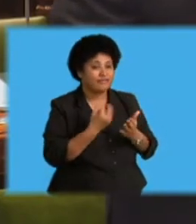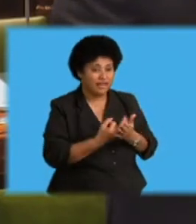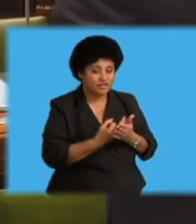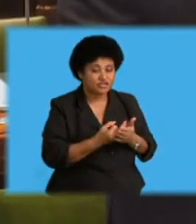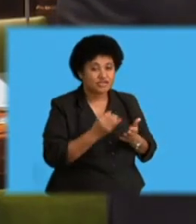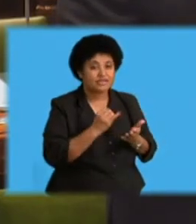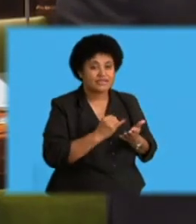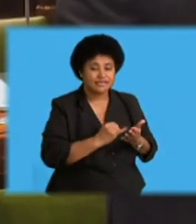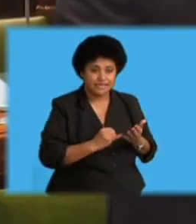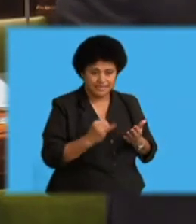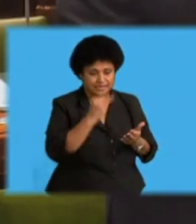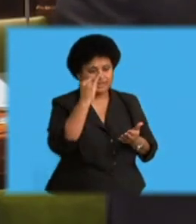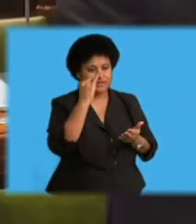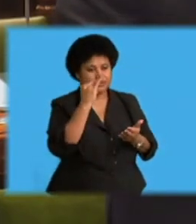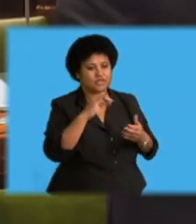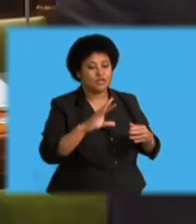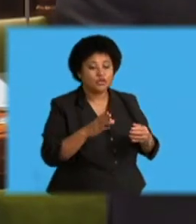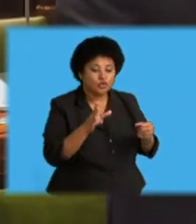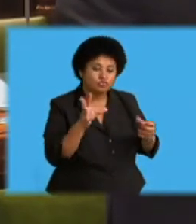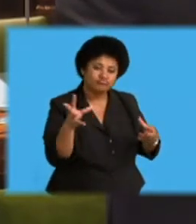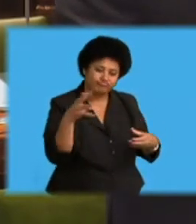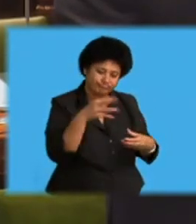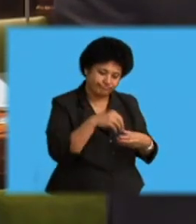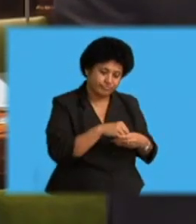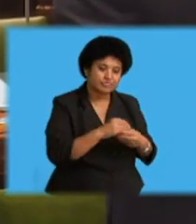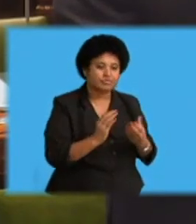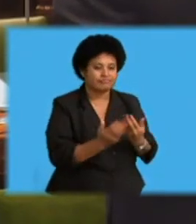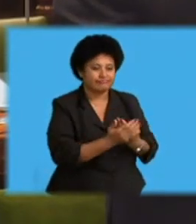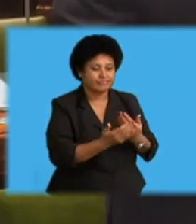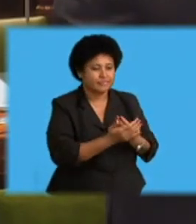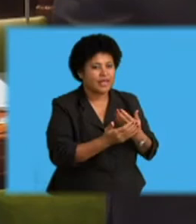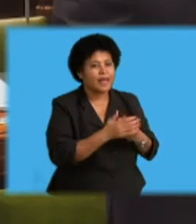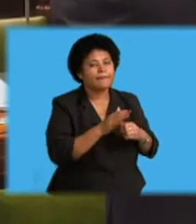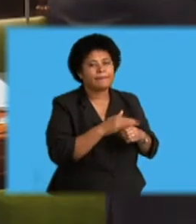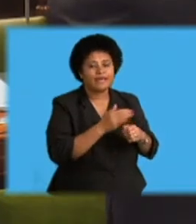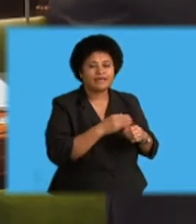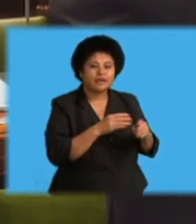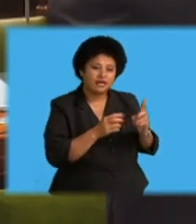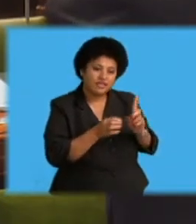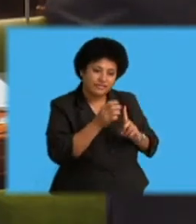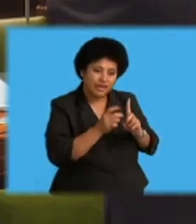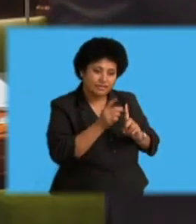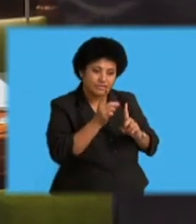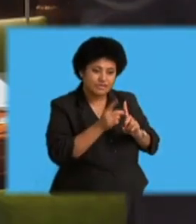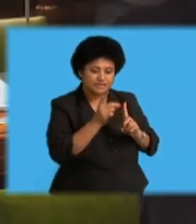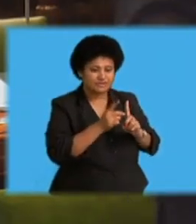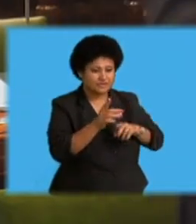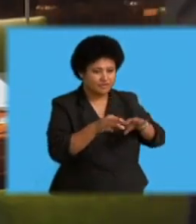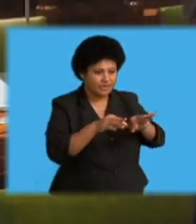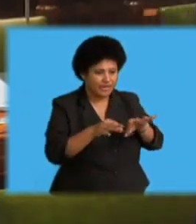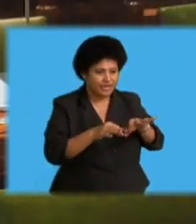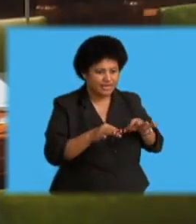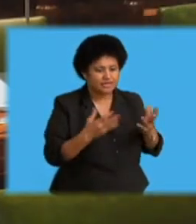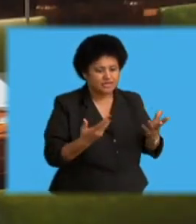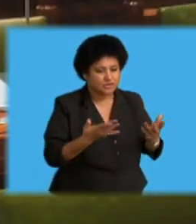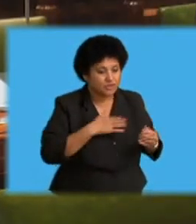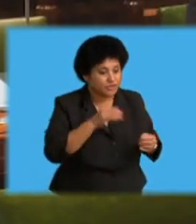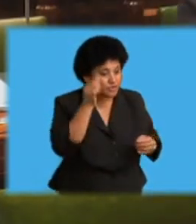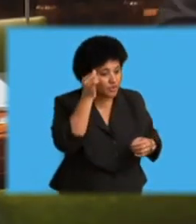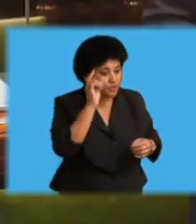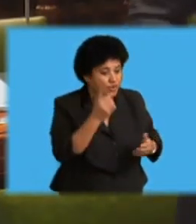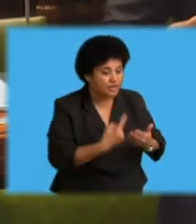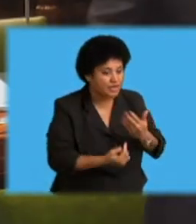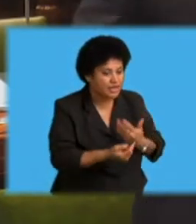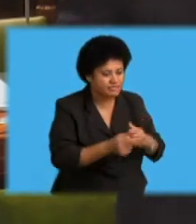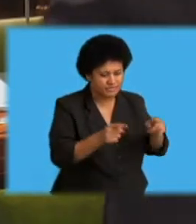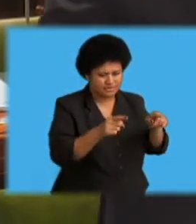sensitize our development plan. We need to be aware of what will happen, for example, to islands like Taveuni, to islands